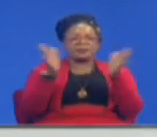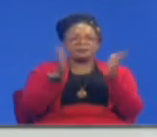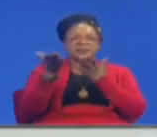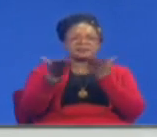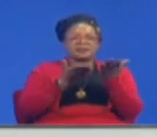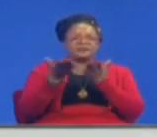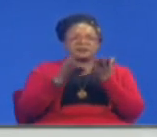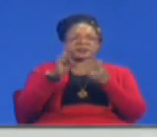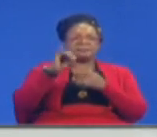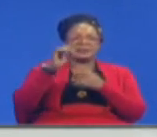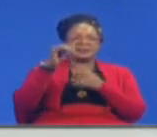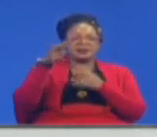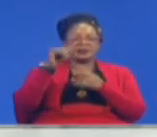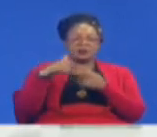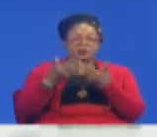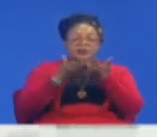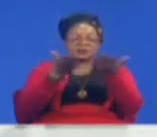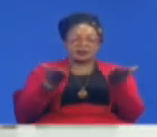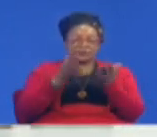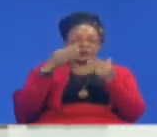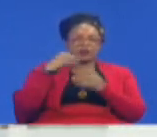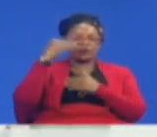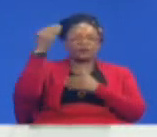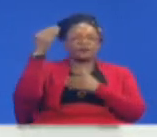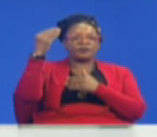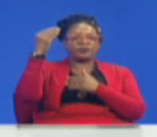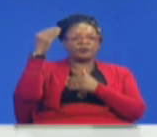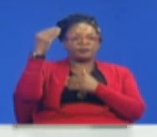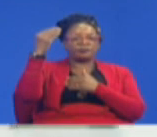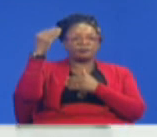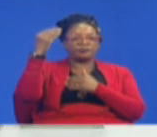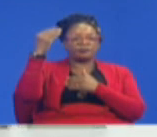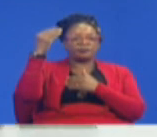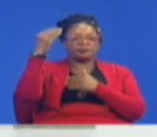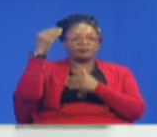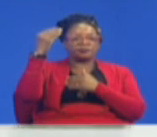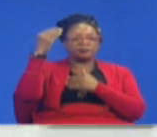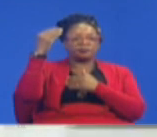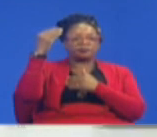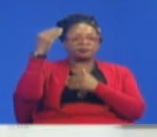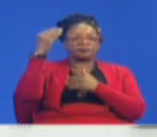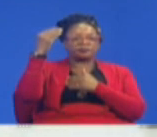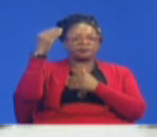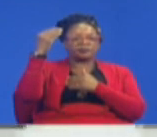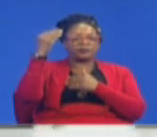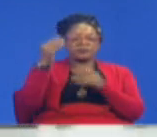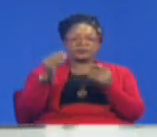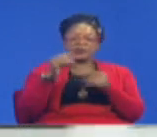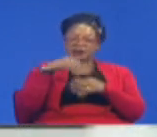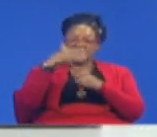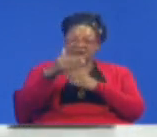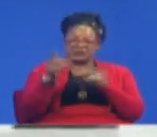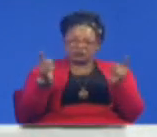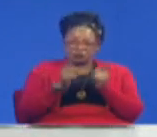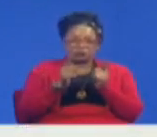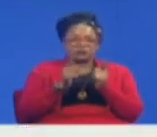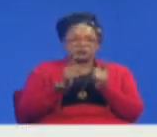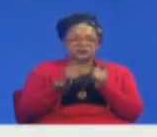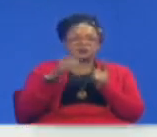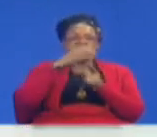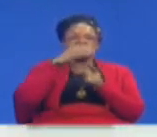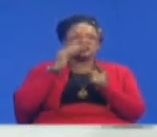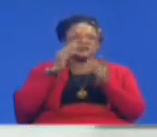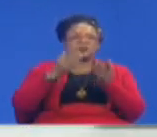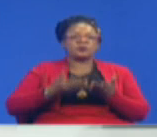Mitala administered the oath. The instruments of power. One by one. Shortly after, Museveni was handed